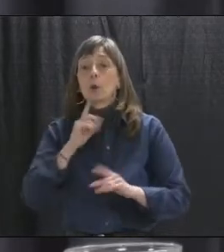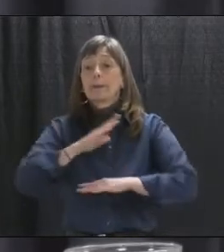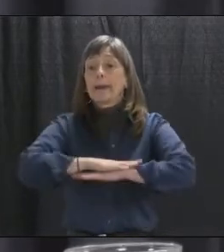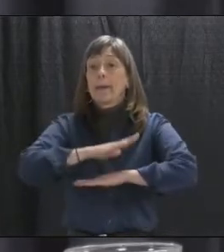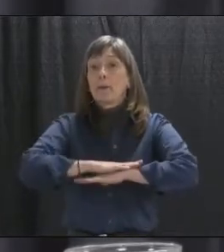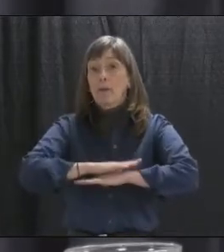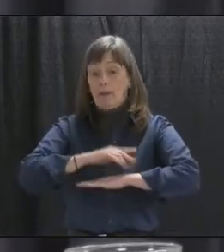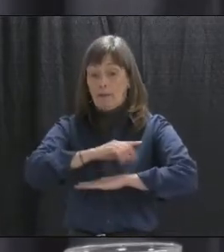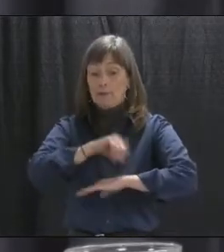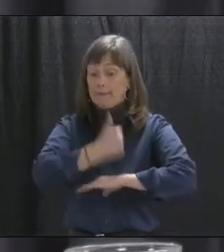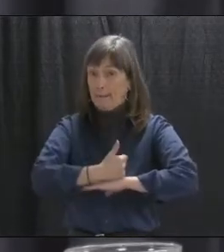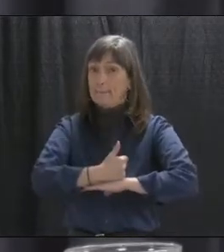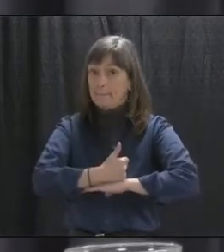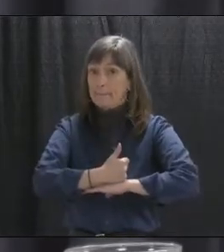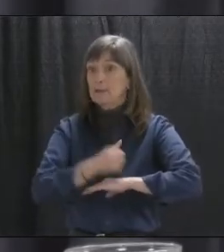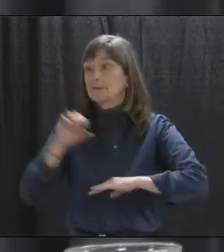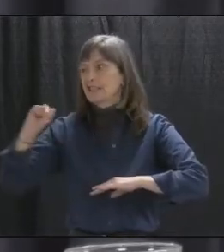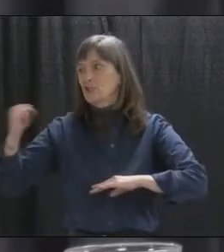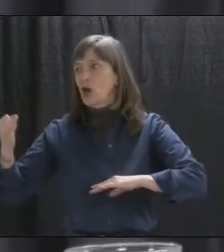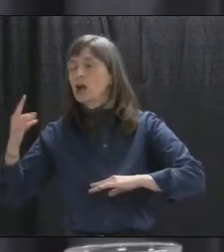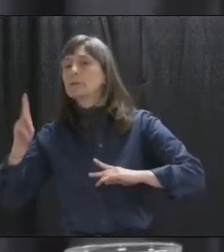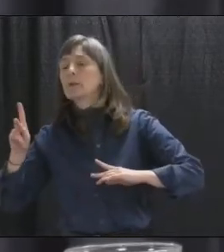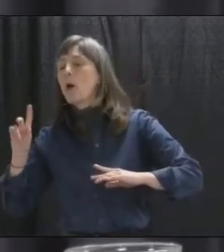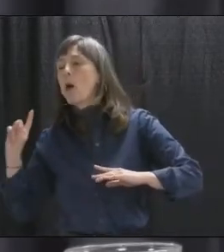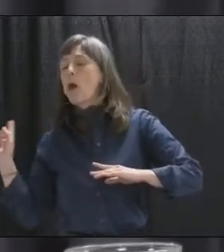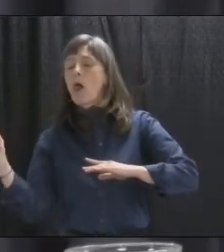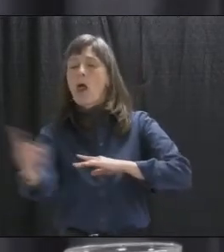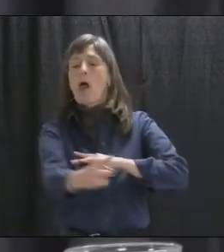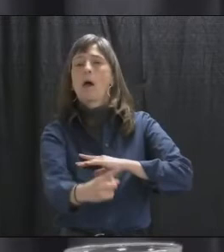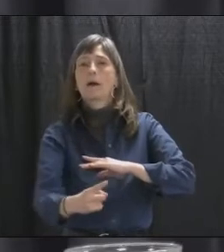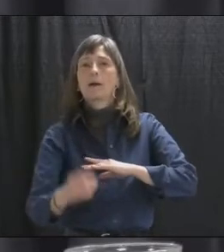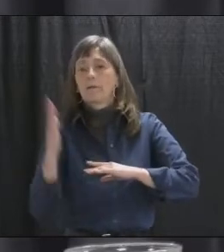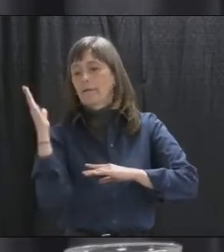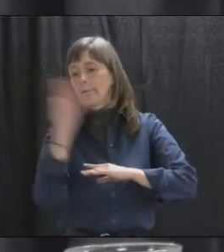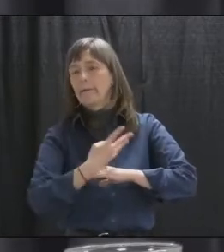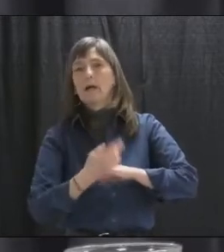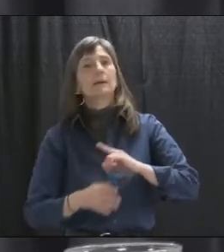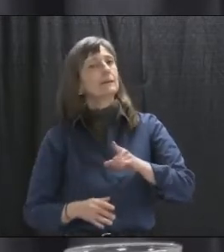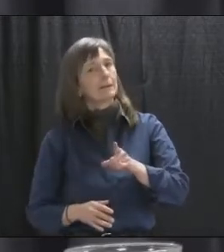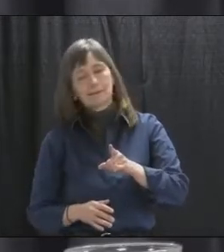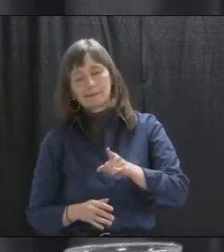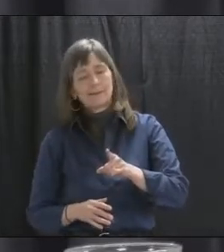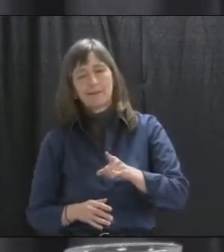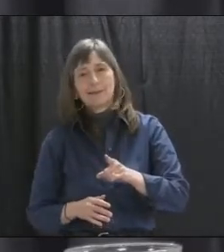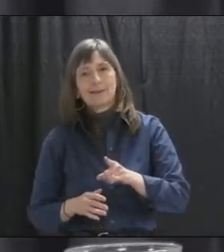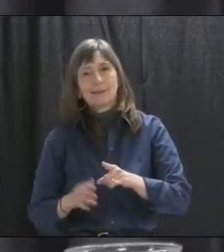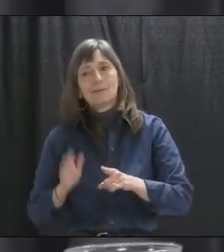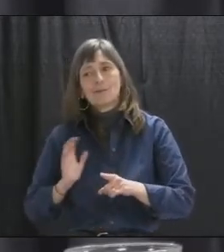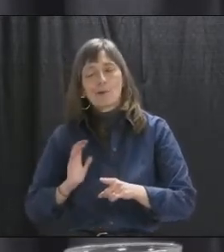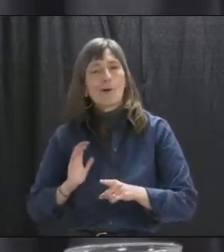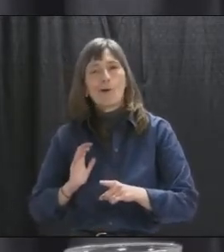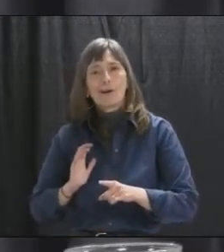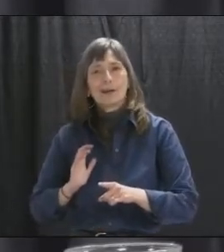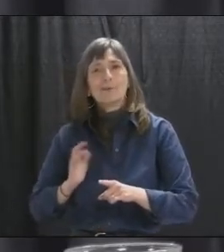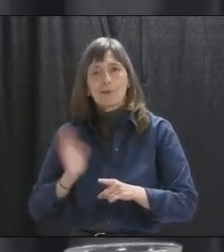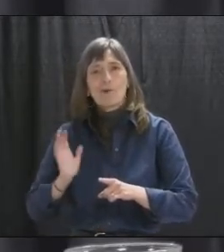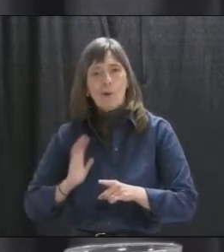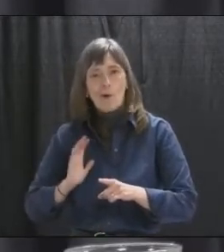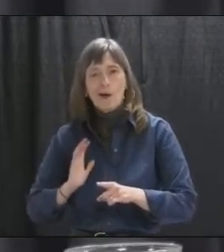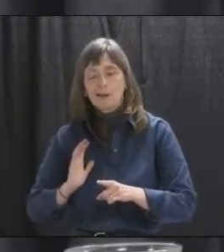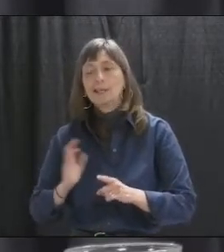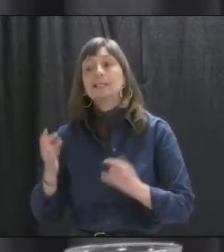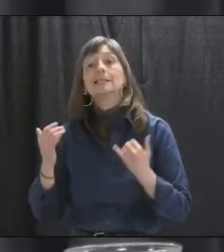the arrivals area at St. John's, predate our last change. The last I heard of was that